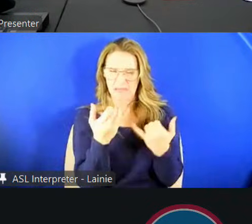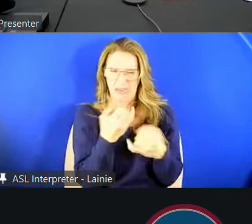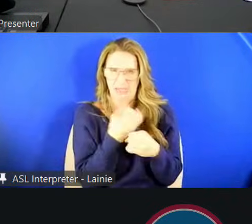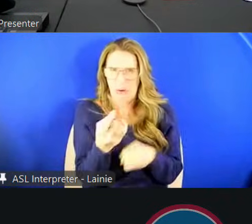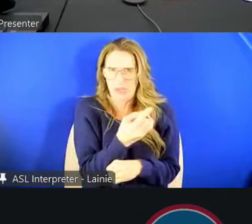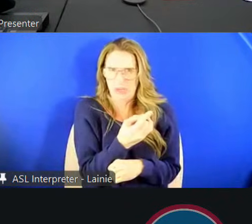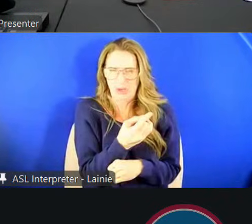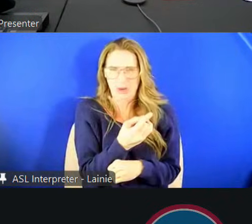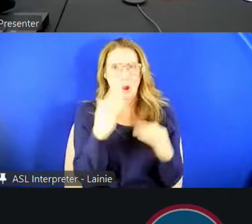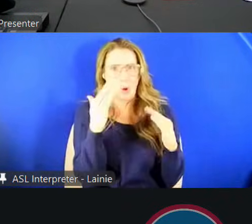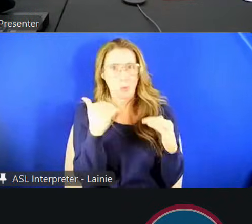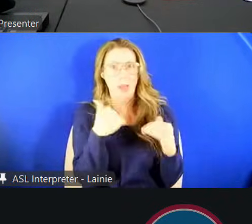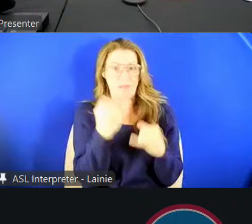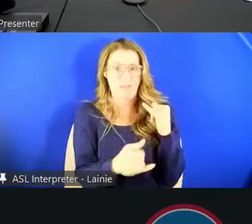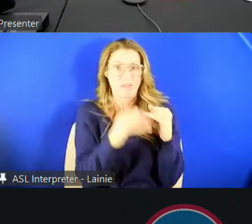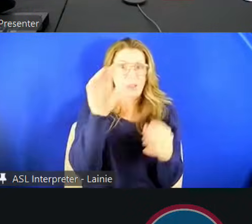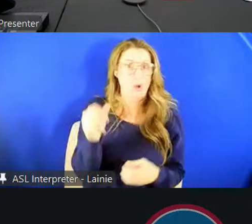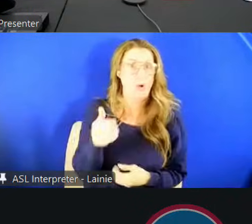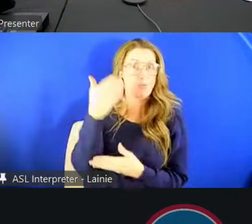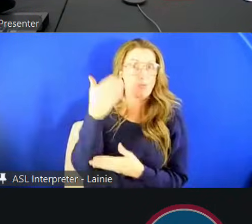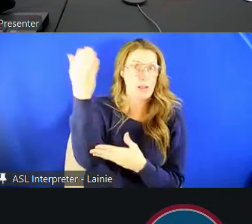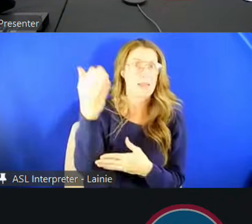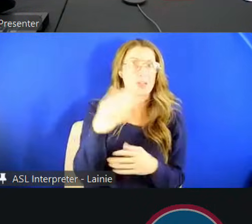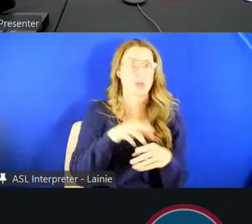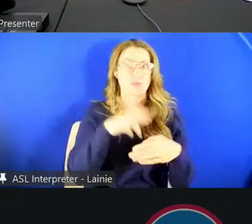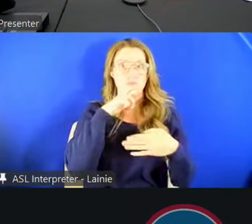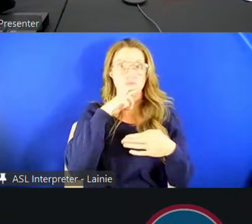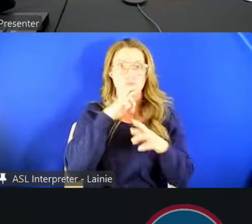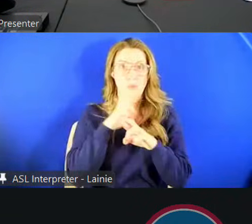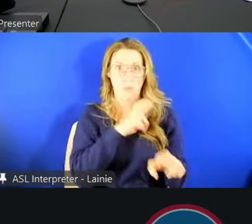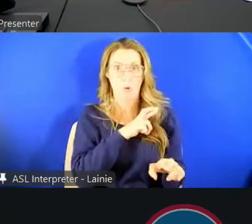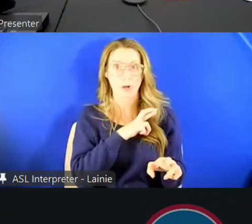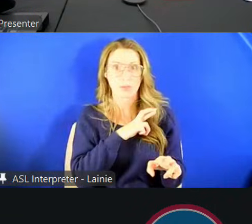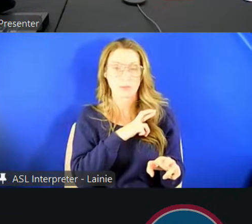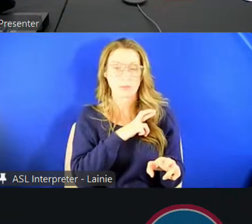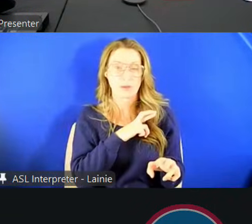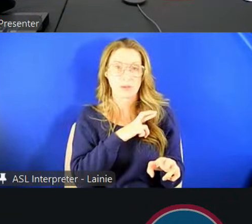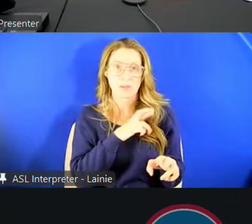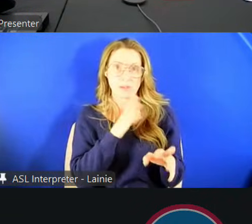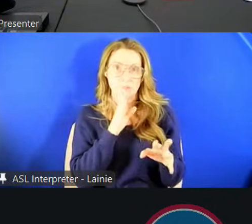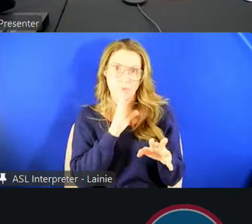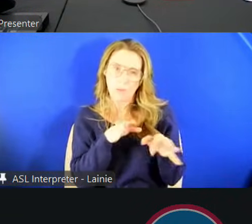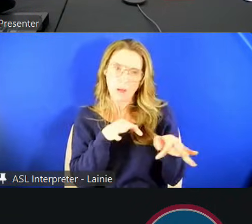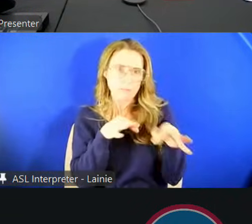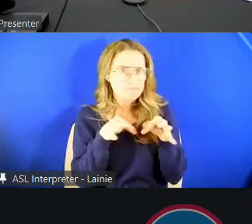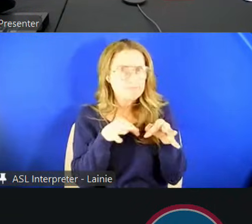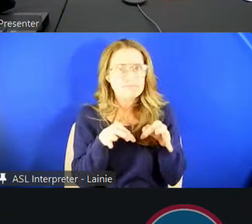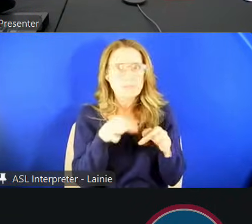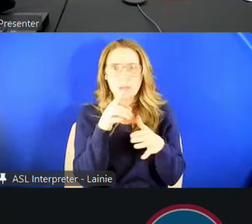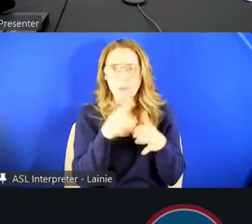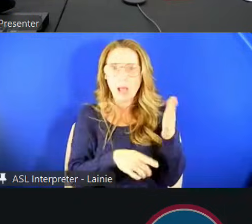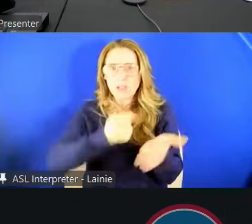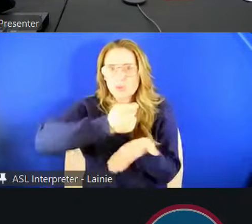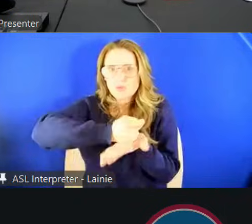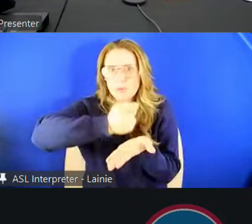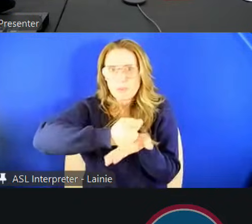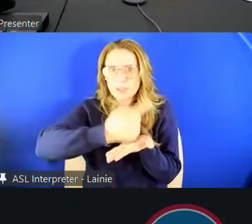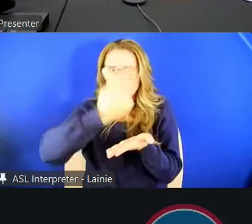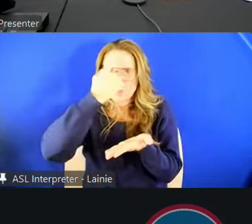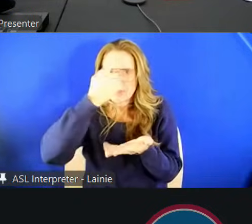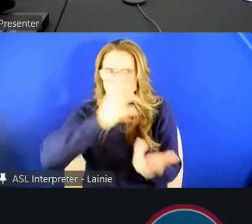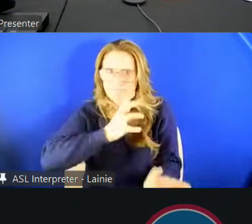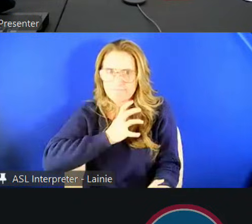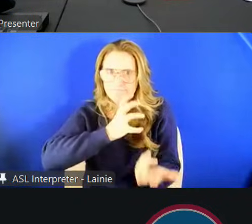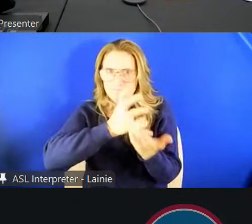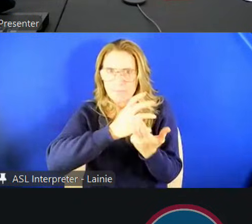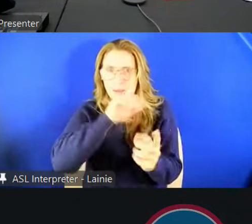report that will kind of piece together, what treatments we think work where. The goal would be